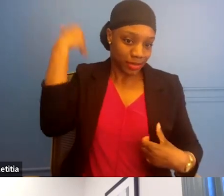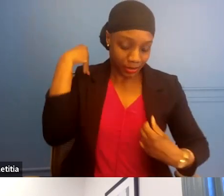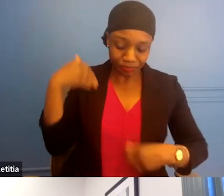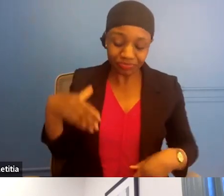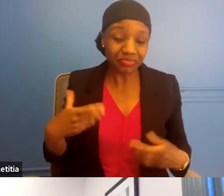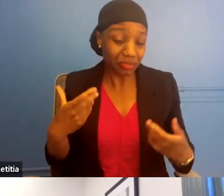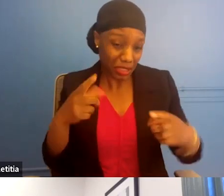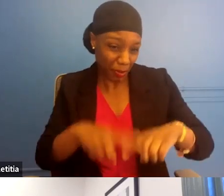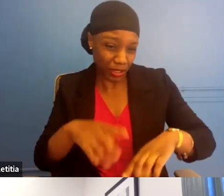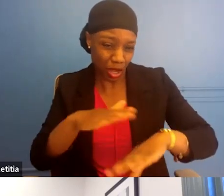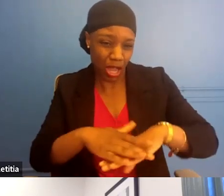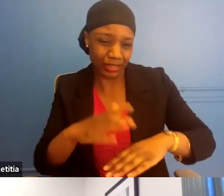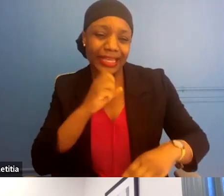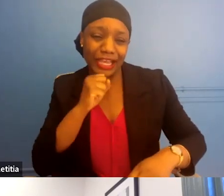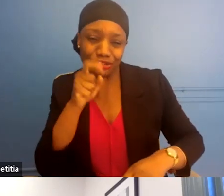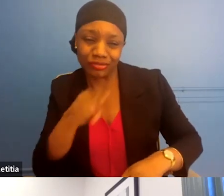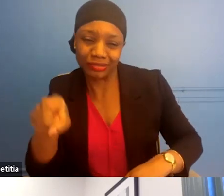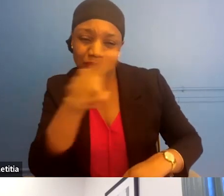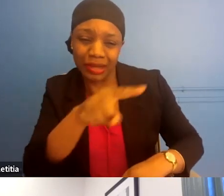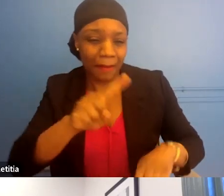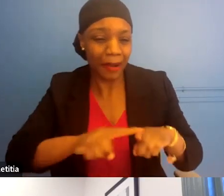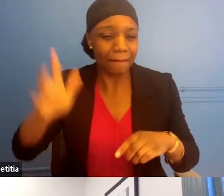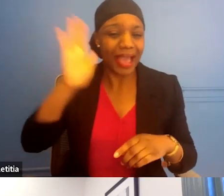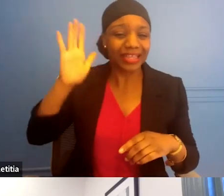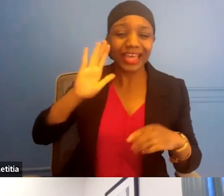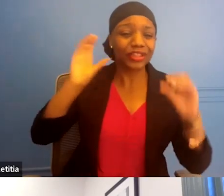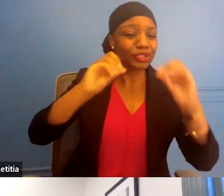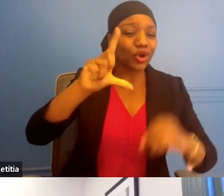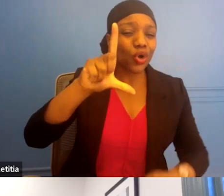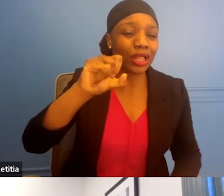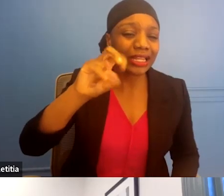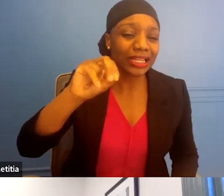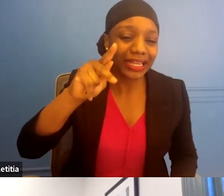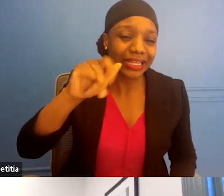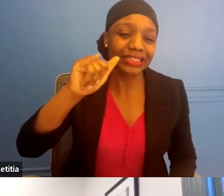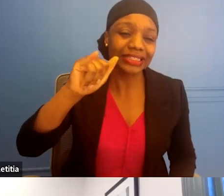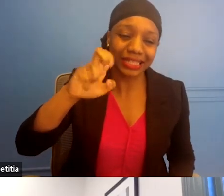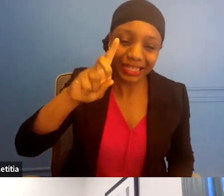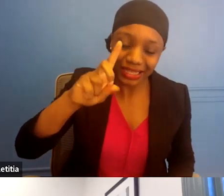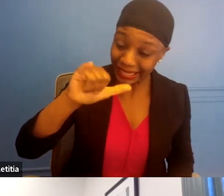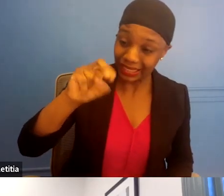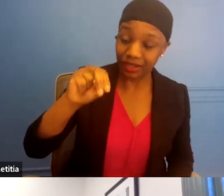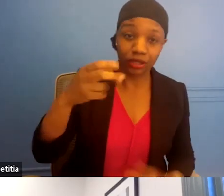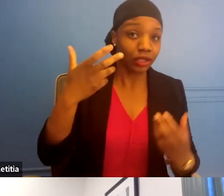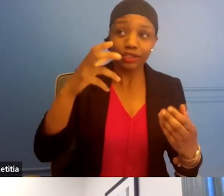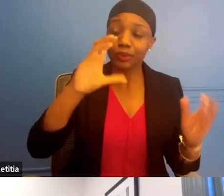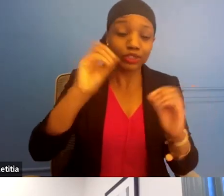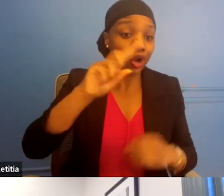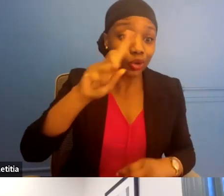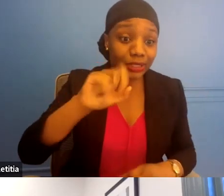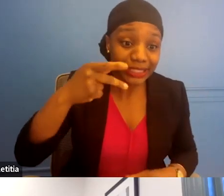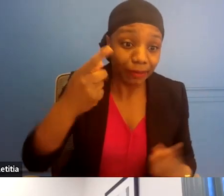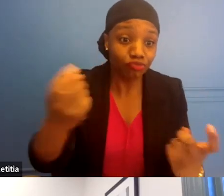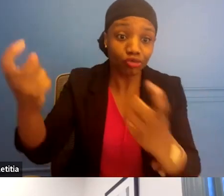how old everybody is on this call, back then we didn't have LinkedIn, we didn't have Indeed, we didn't have ZipRecruiter and all those things.